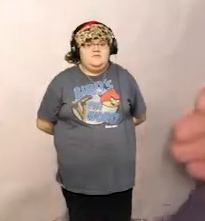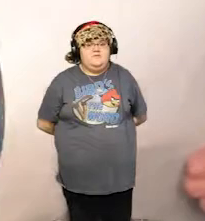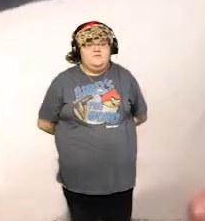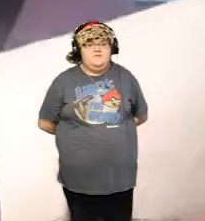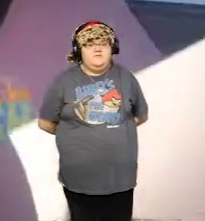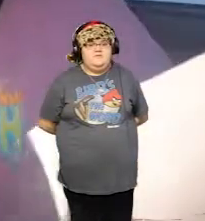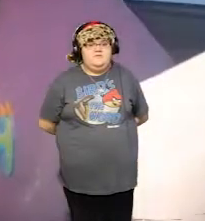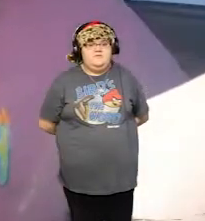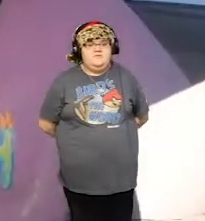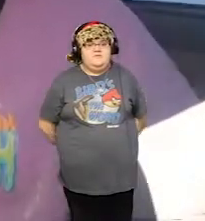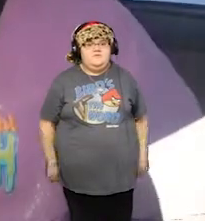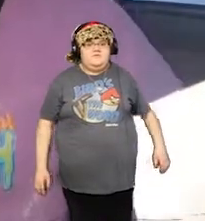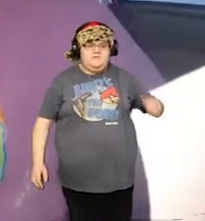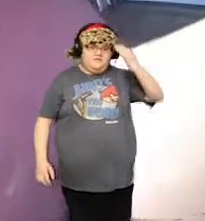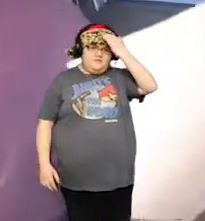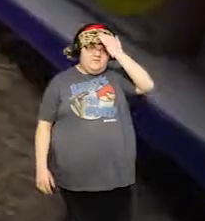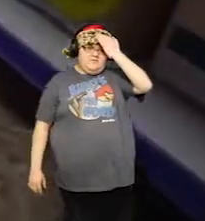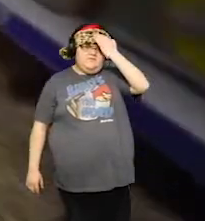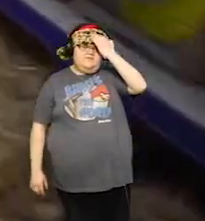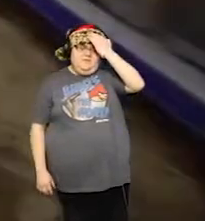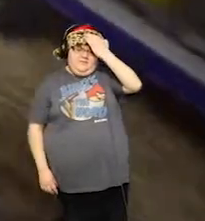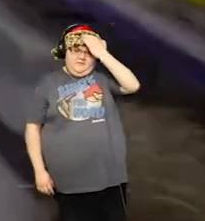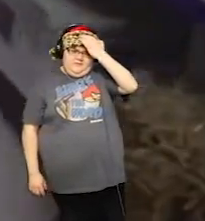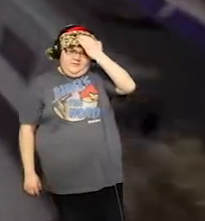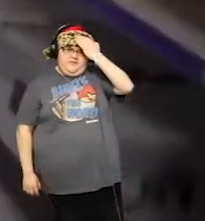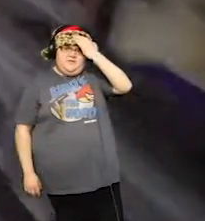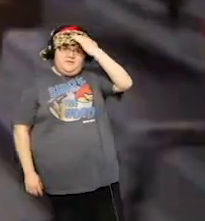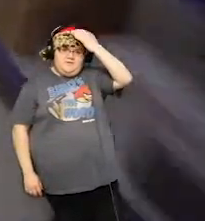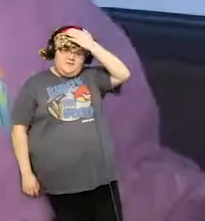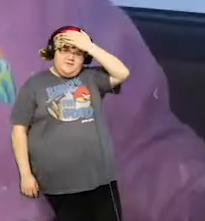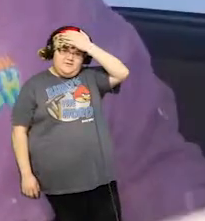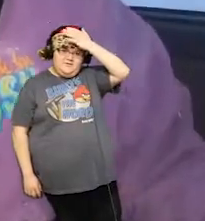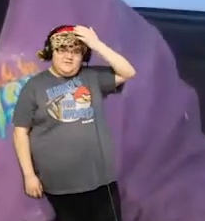Two tins. One celebration, that's the next goal. I remember seeing it. Okay.